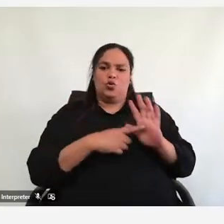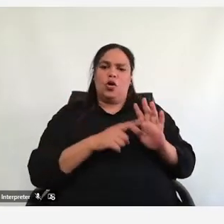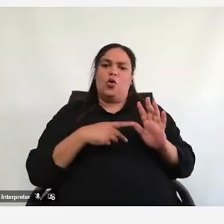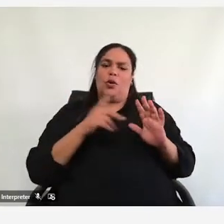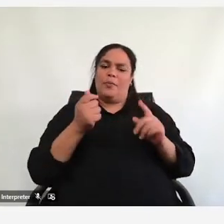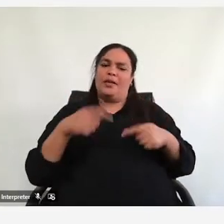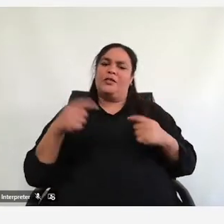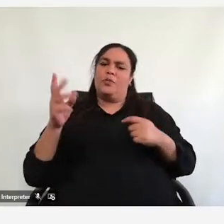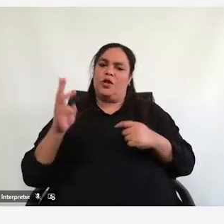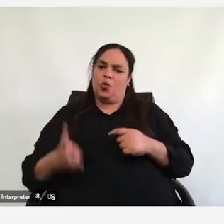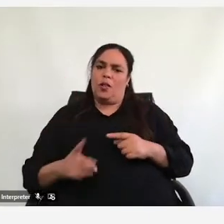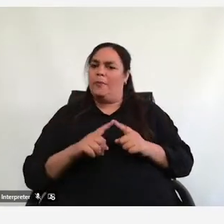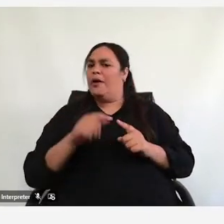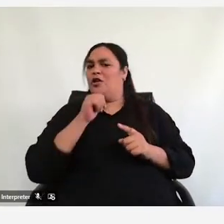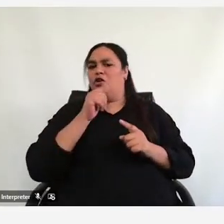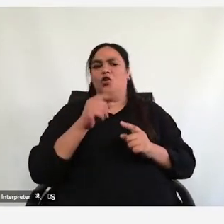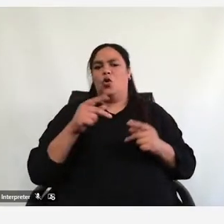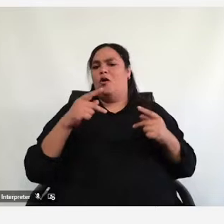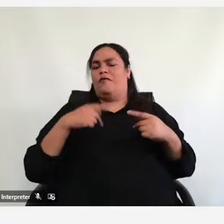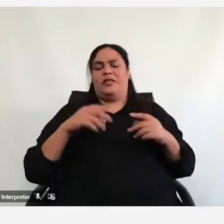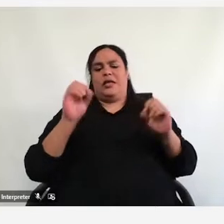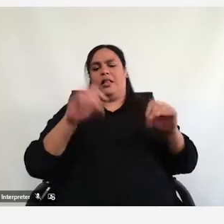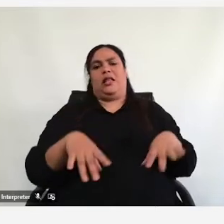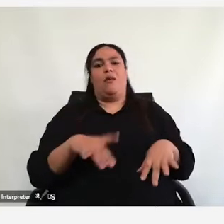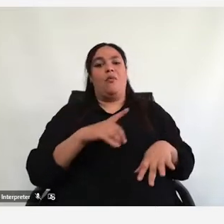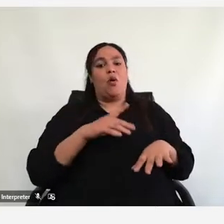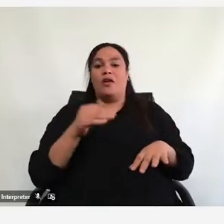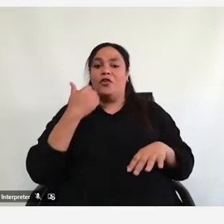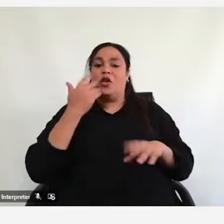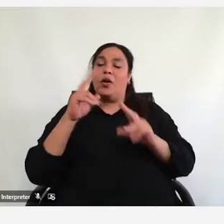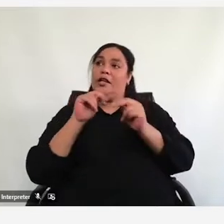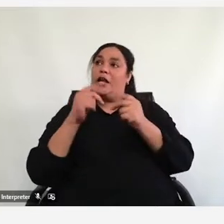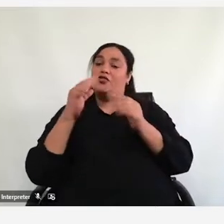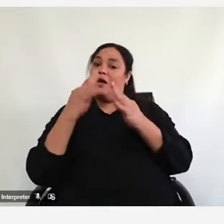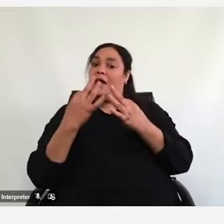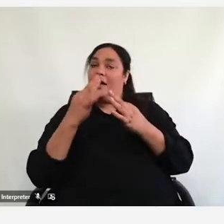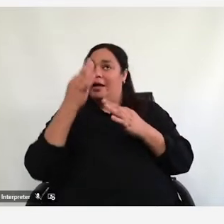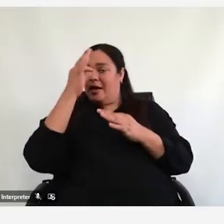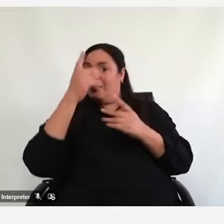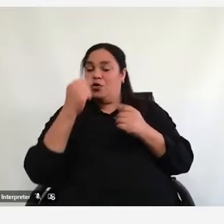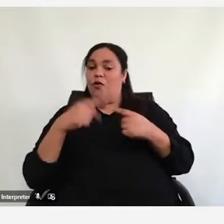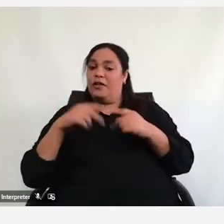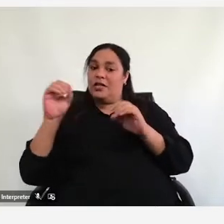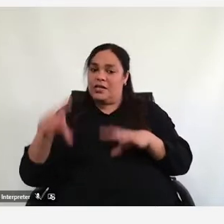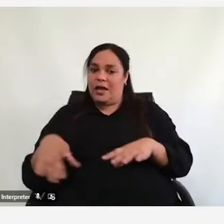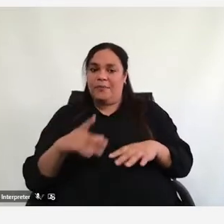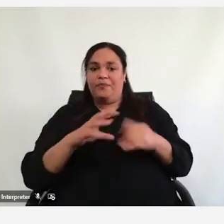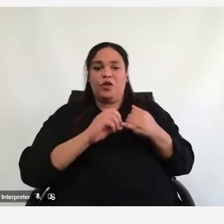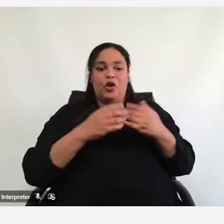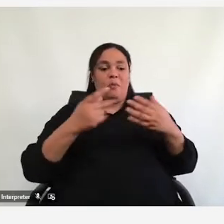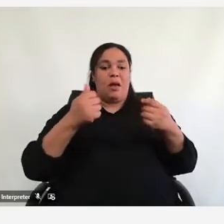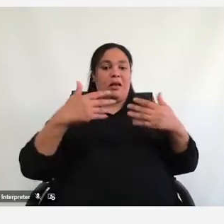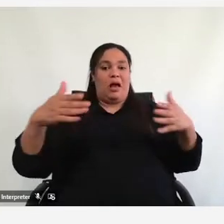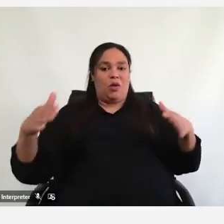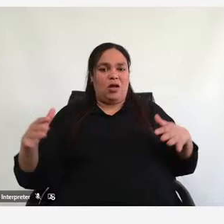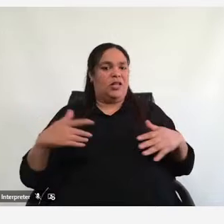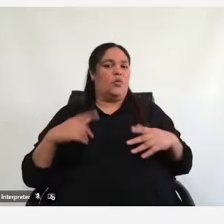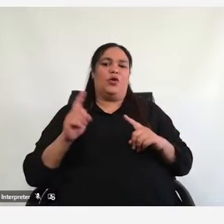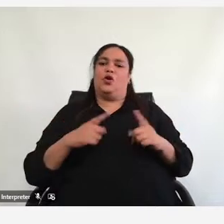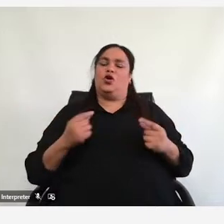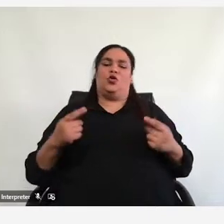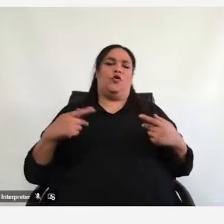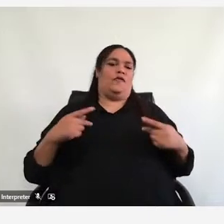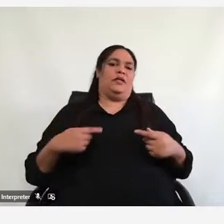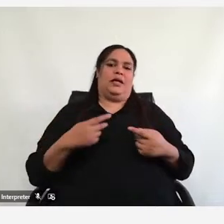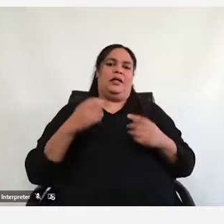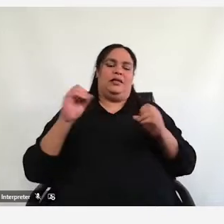the money, but we're not doing fiscal dumping. Because if we don't want national government to do fiscal dumping, where they try to get rid of money, then we also can't do fiscal dumping.